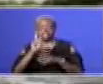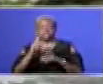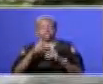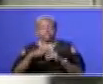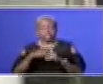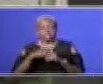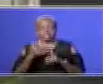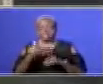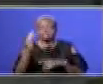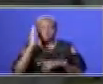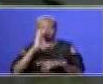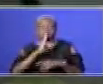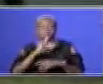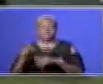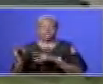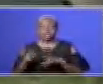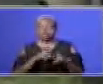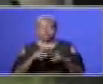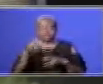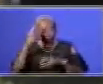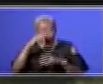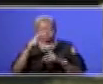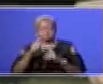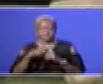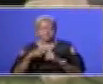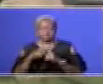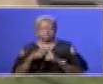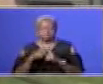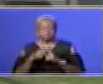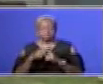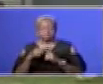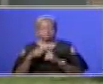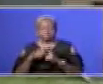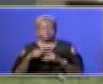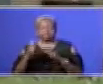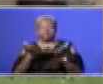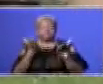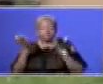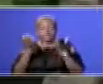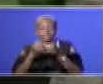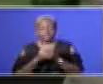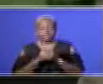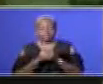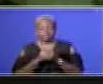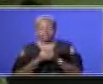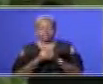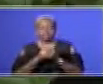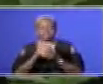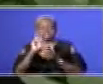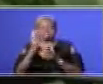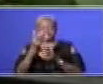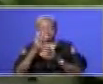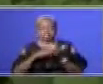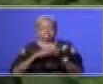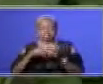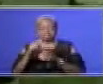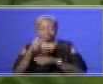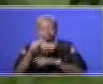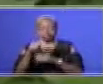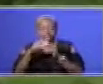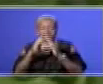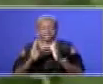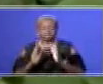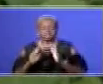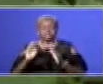for market. Next, we move to the greenhouse. And this is the first stage of the plant production. And this is where we seed. You guys, you can see we have